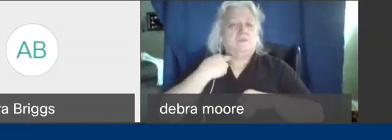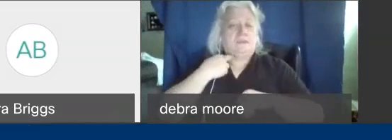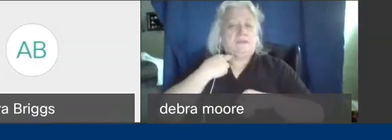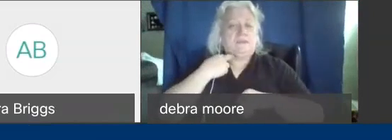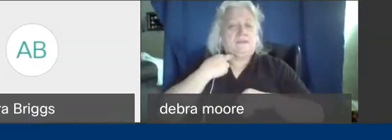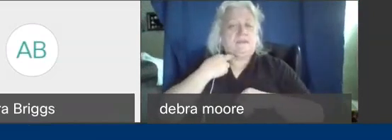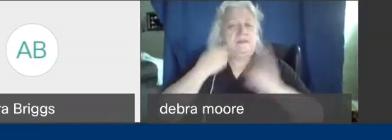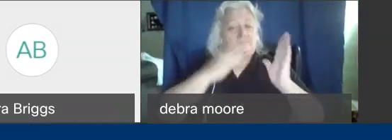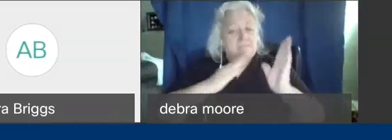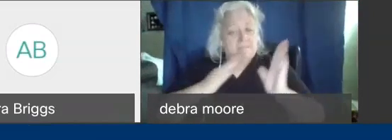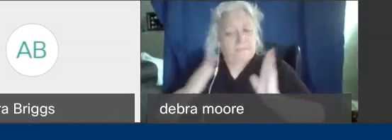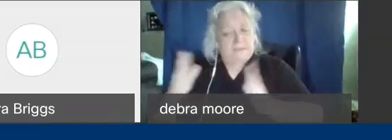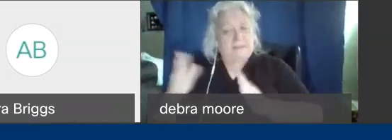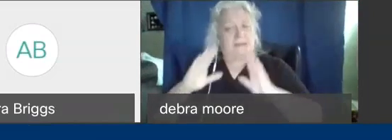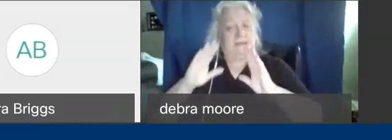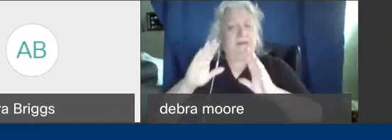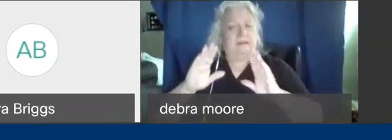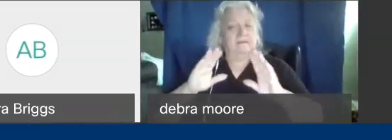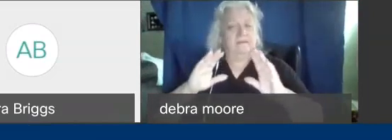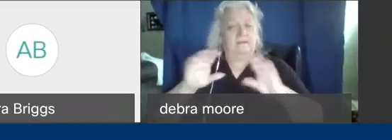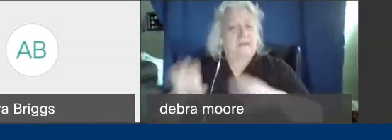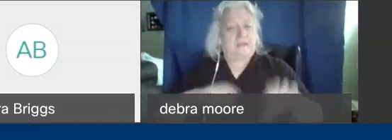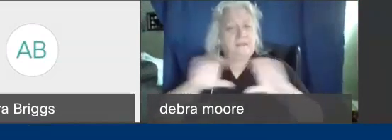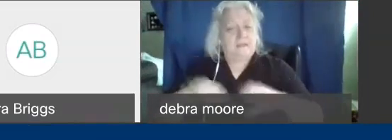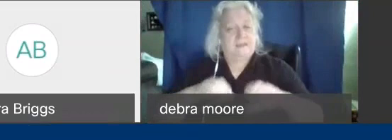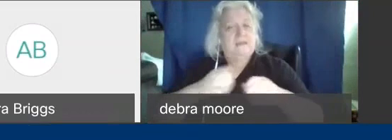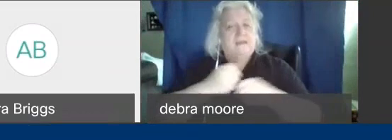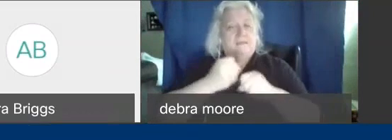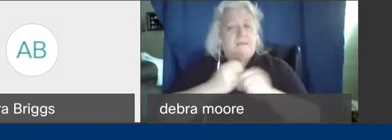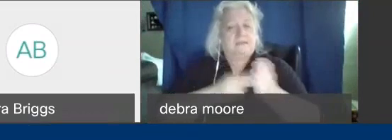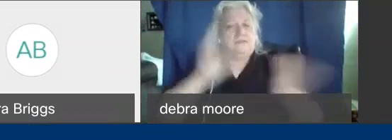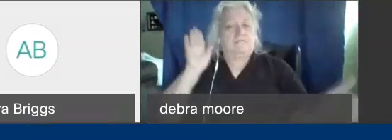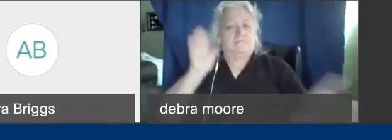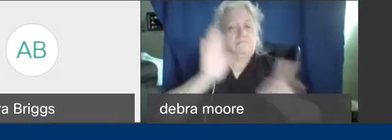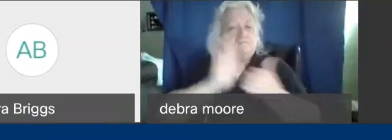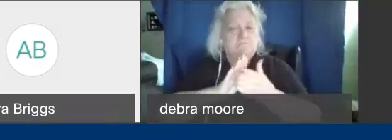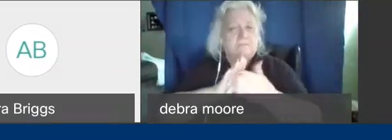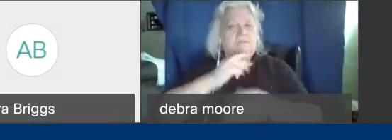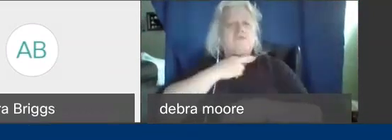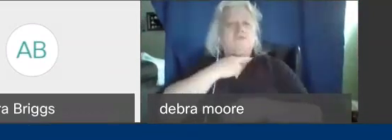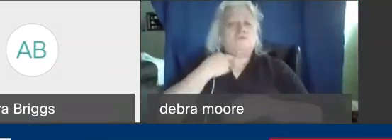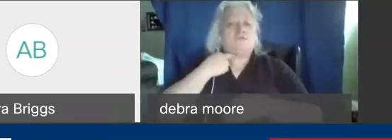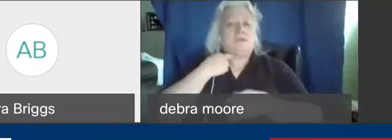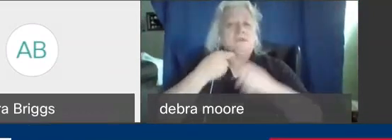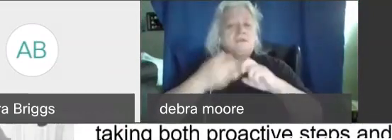events, monitoring the RSO's activities, and taking steps to minimize risk factors in any way possible.